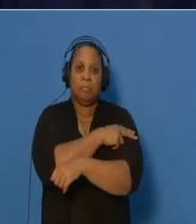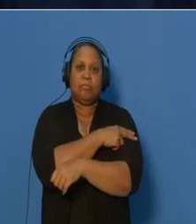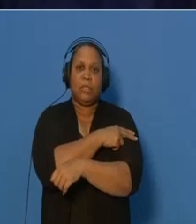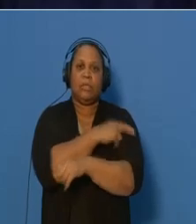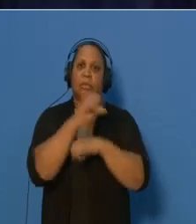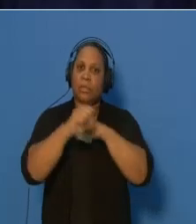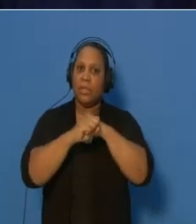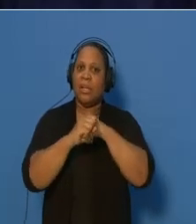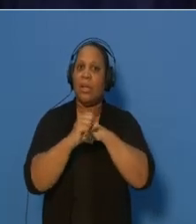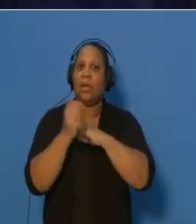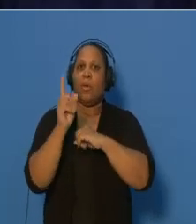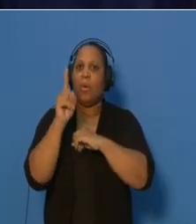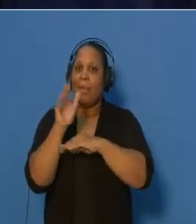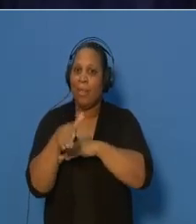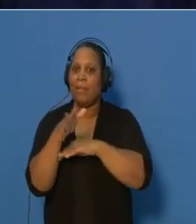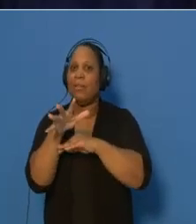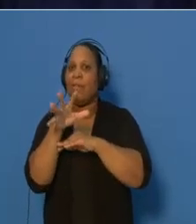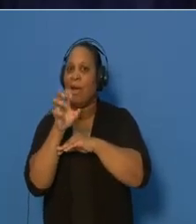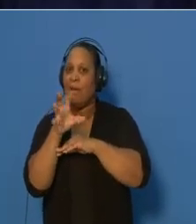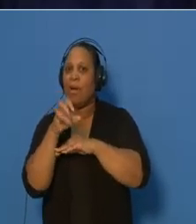out 1,500 masks.